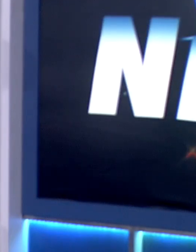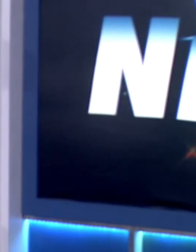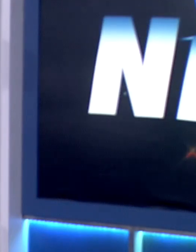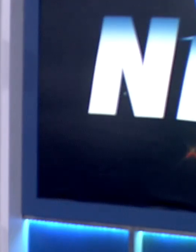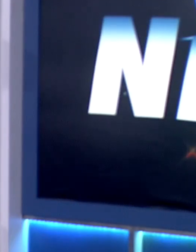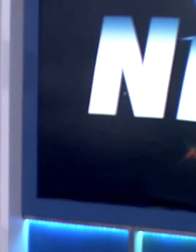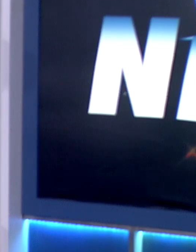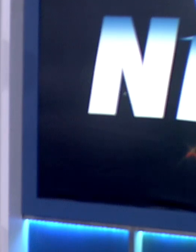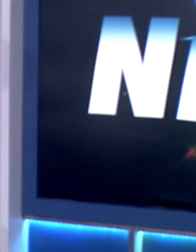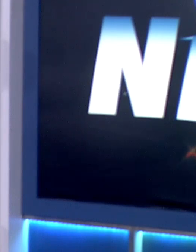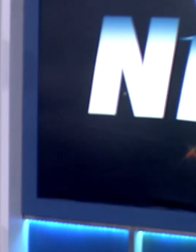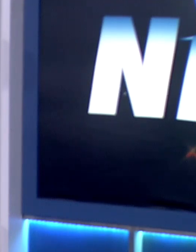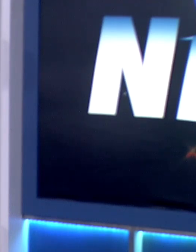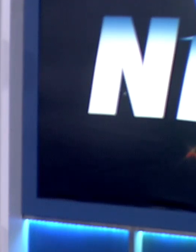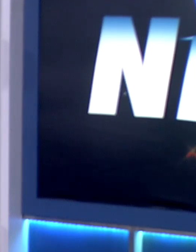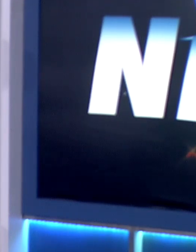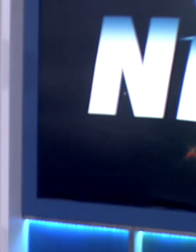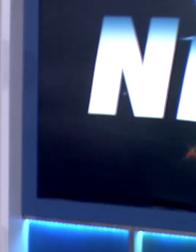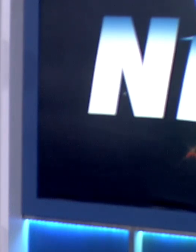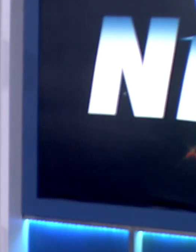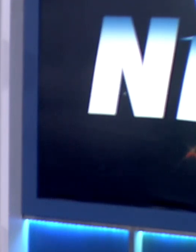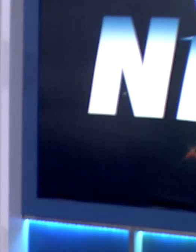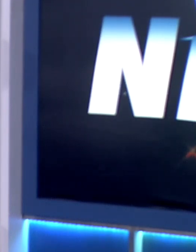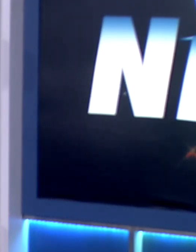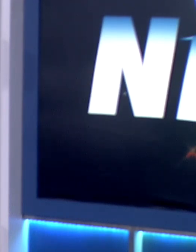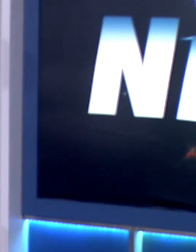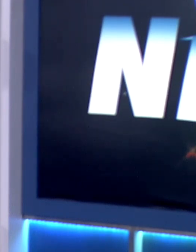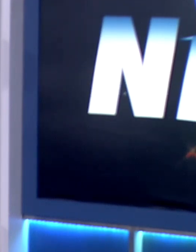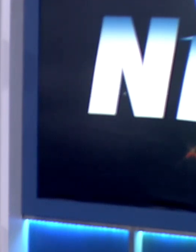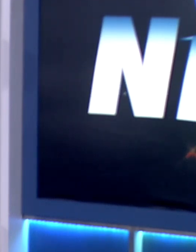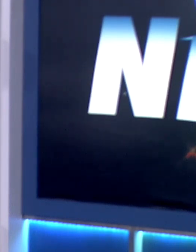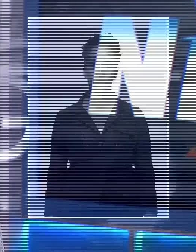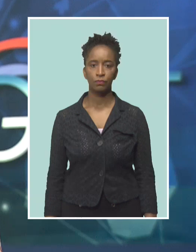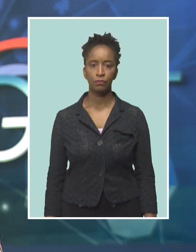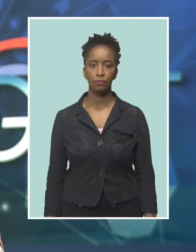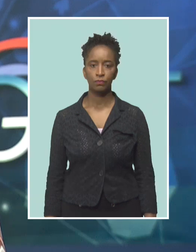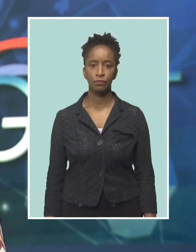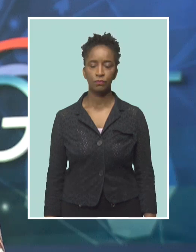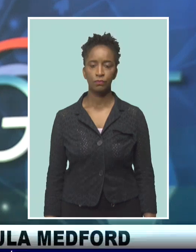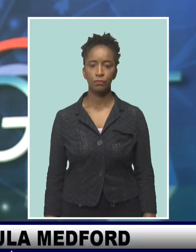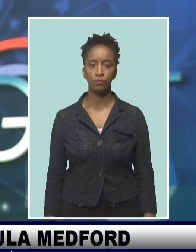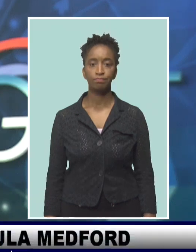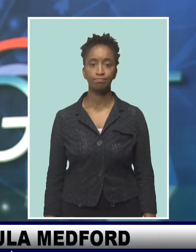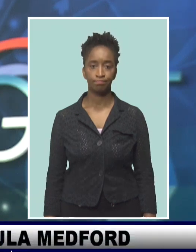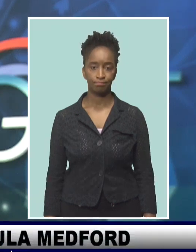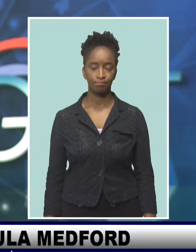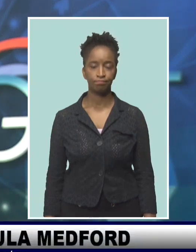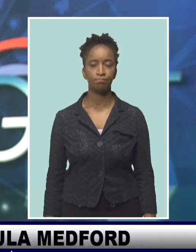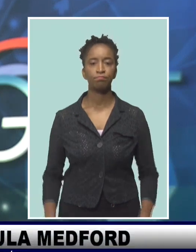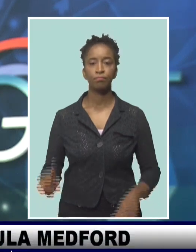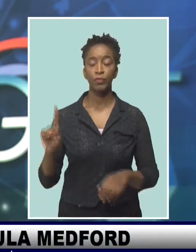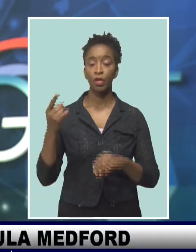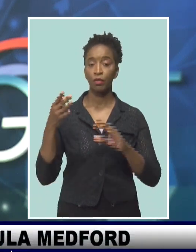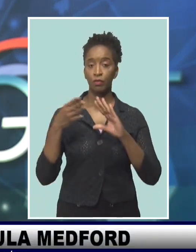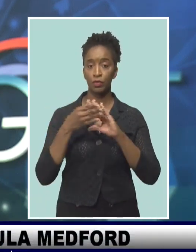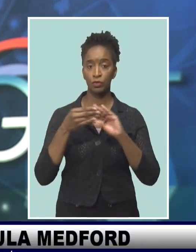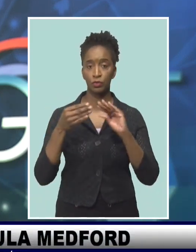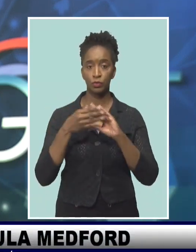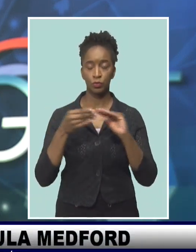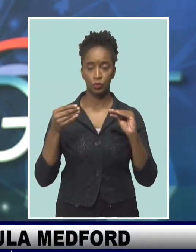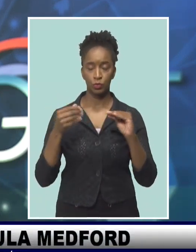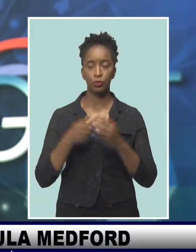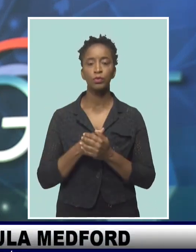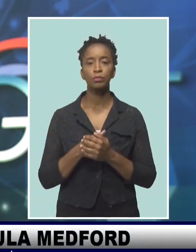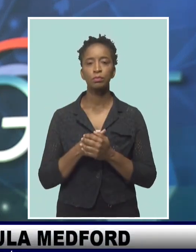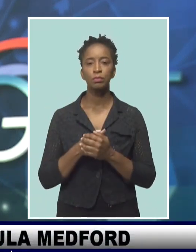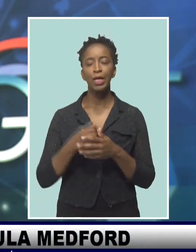Very good evening to you. I'm Lisa Broom. Thank you so much for tuning in. In our top story tonight, a call for Agro